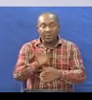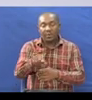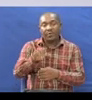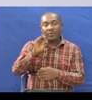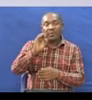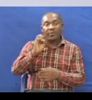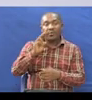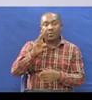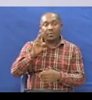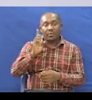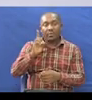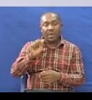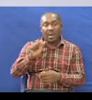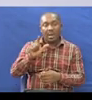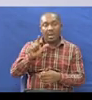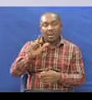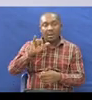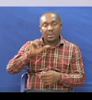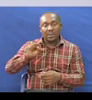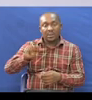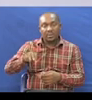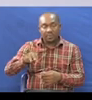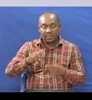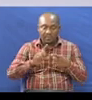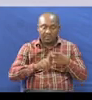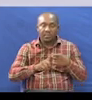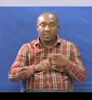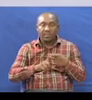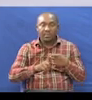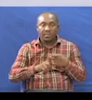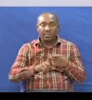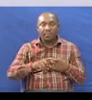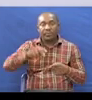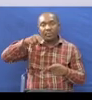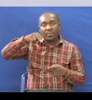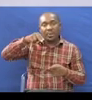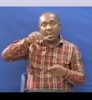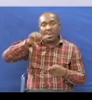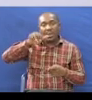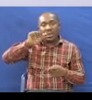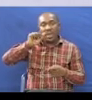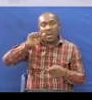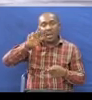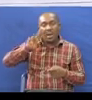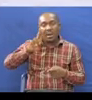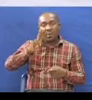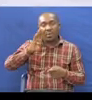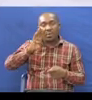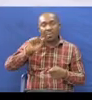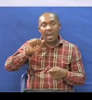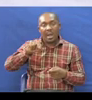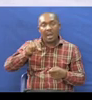3 forms of feudalism. The first one is called Nyarubanja. Forms of